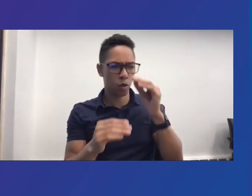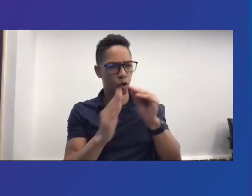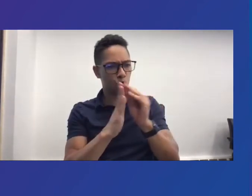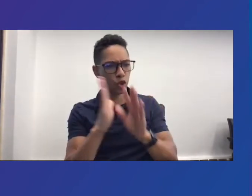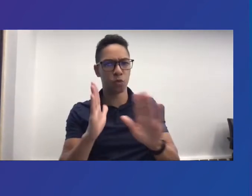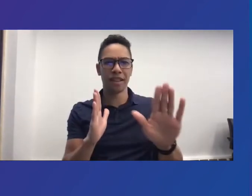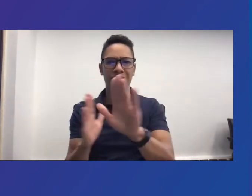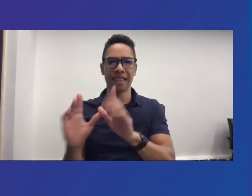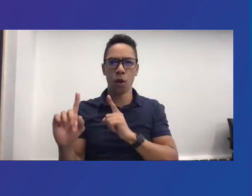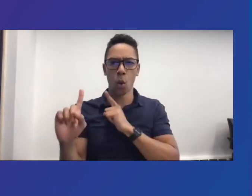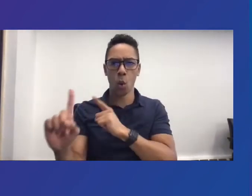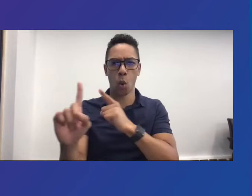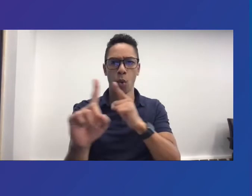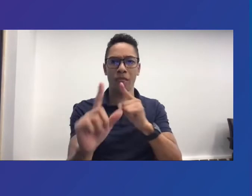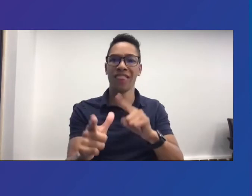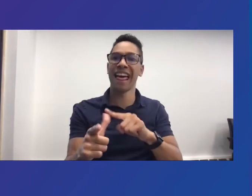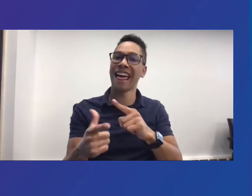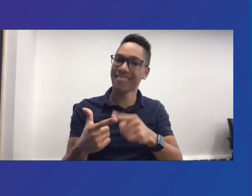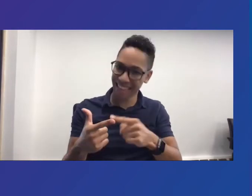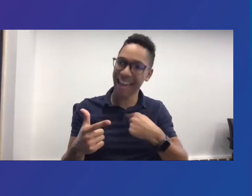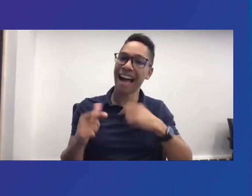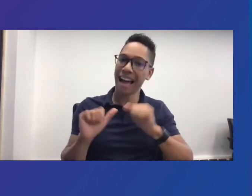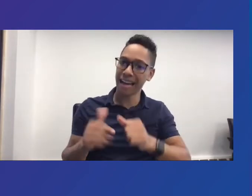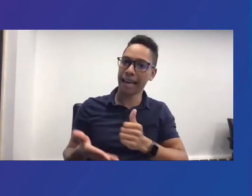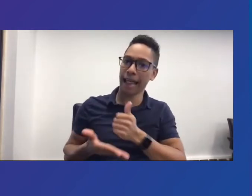place? Also, the